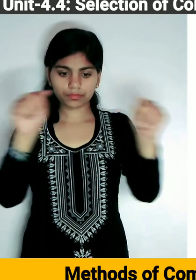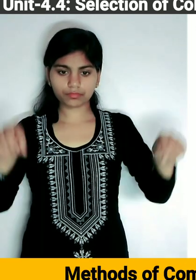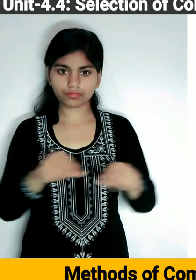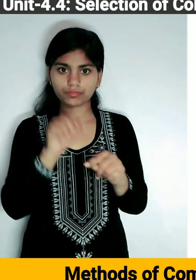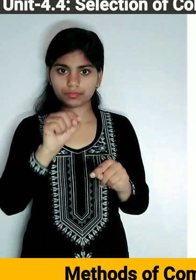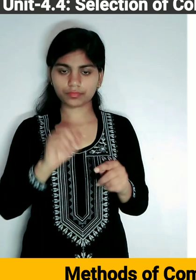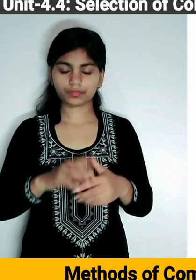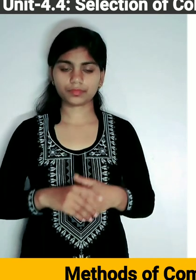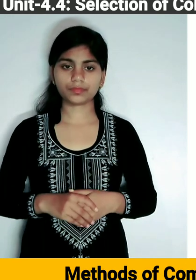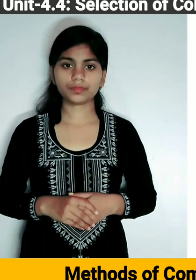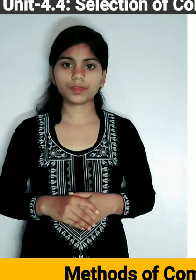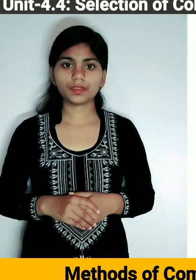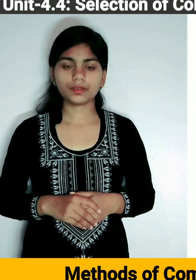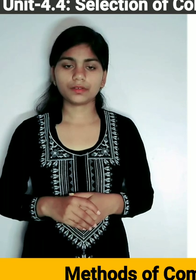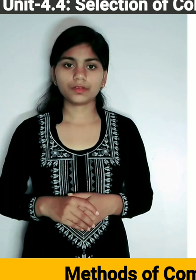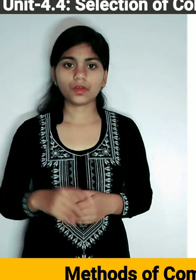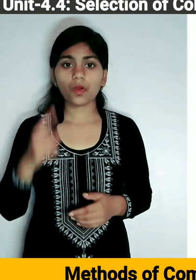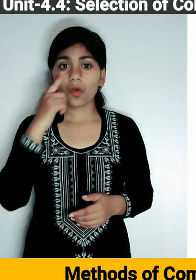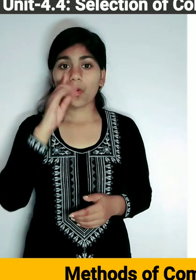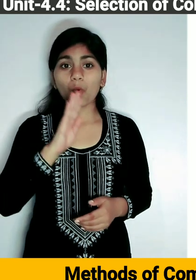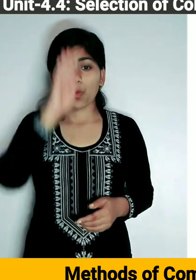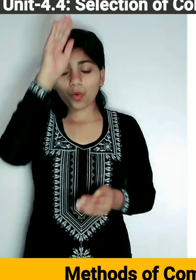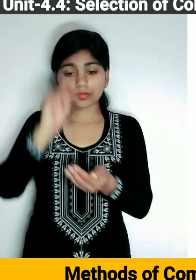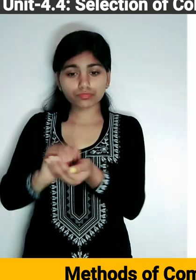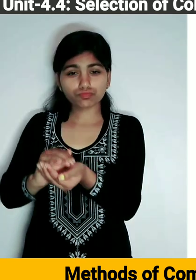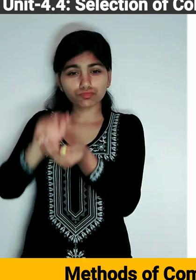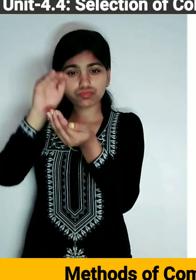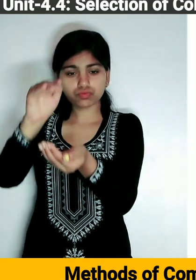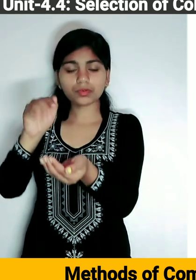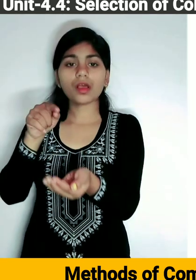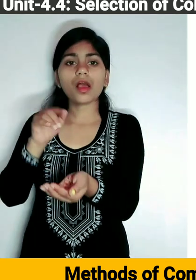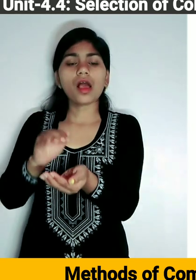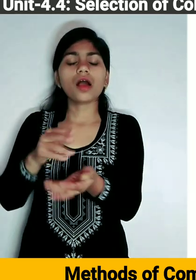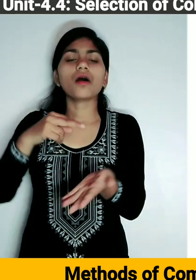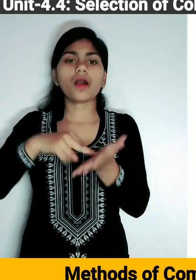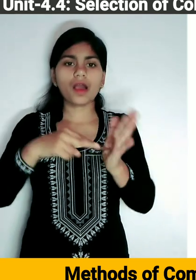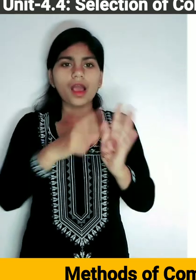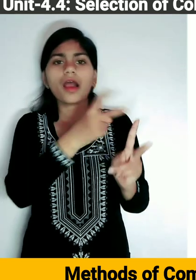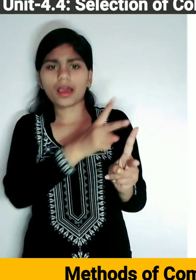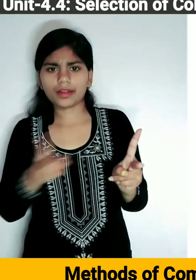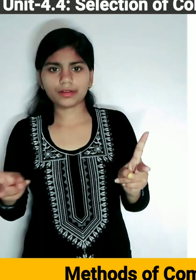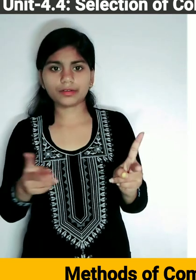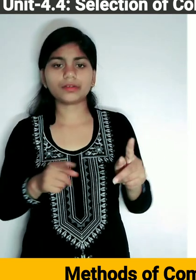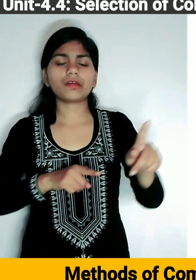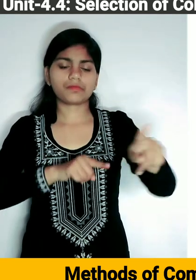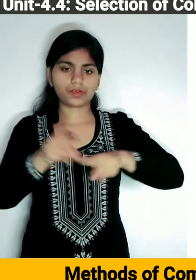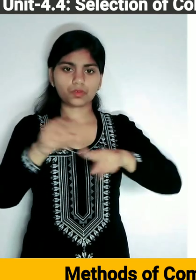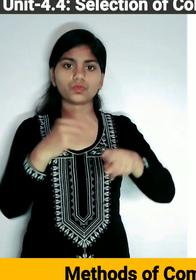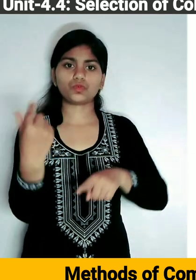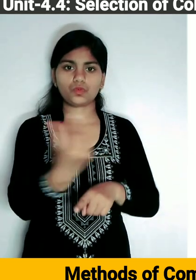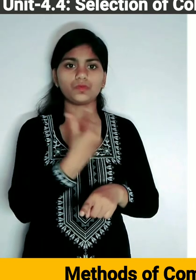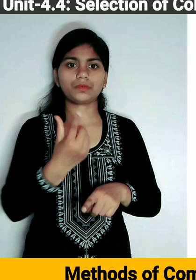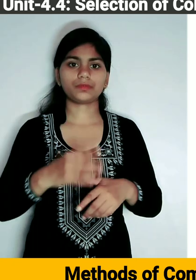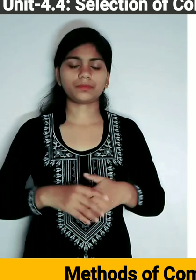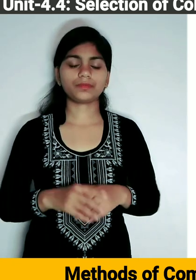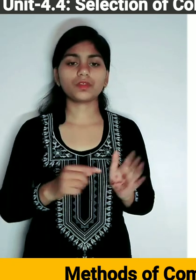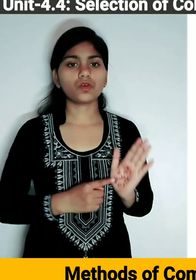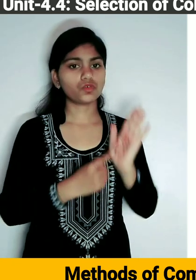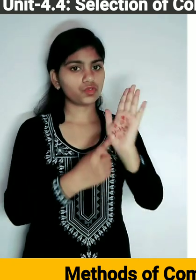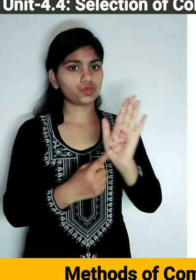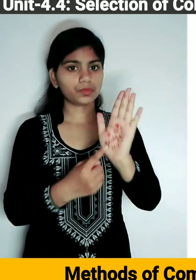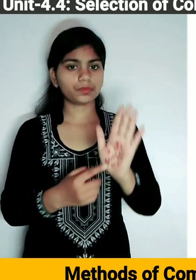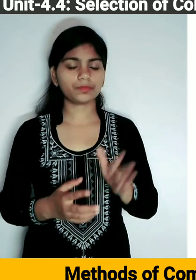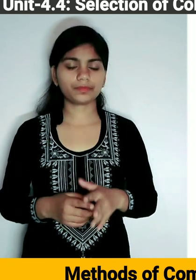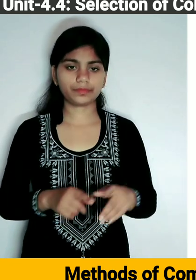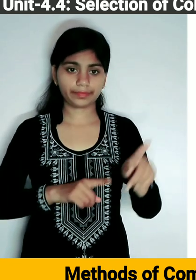Methods of commercial queen rearing. Various methods of mass queen rearing are